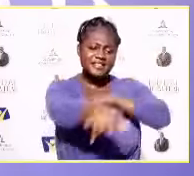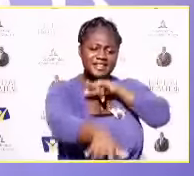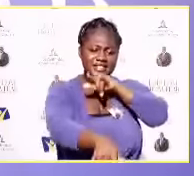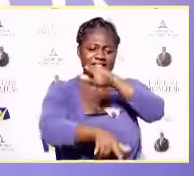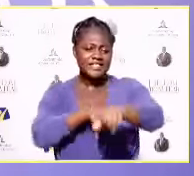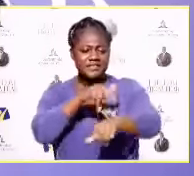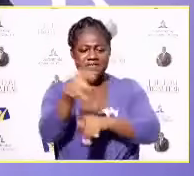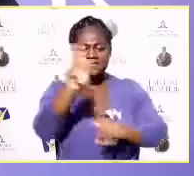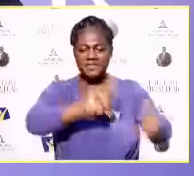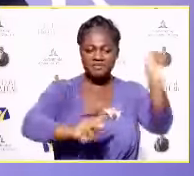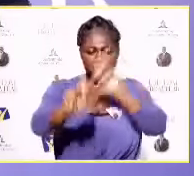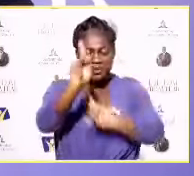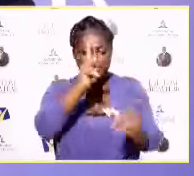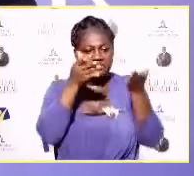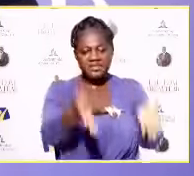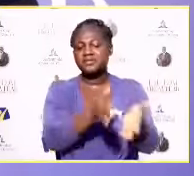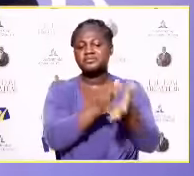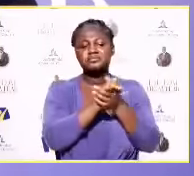mislead